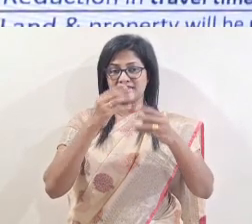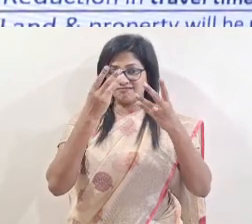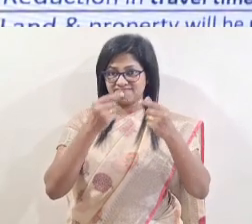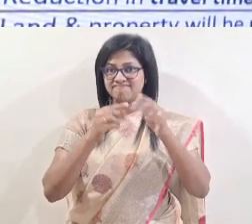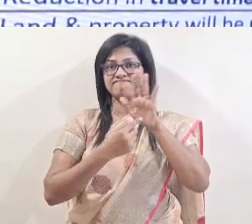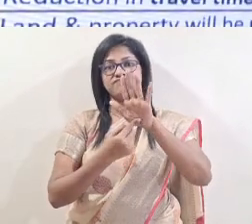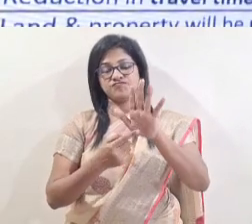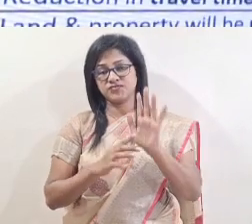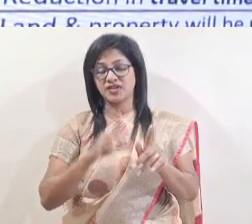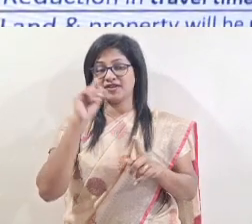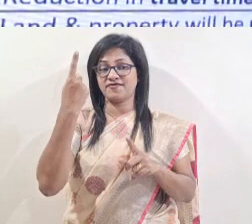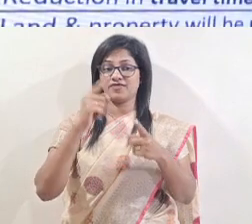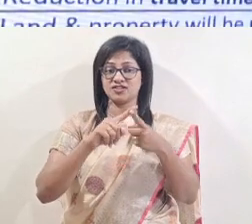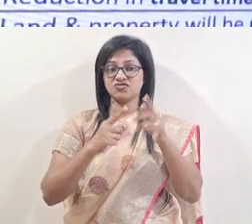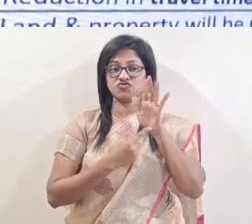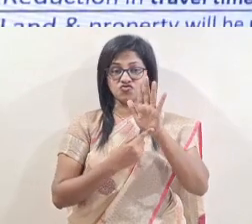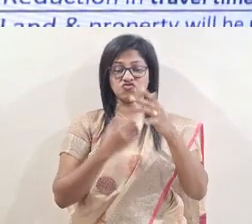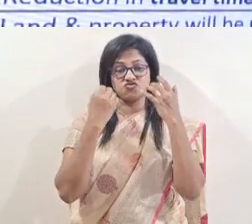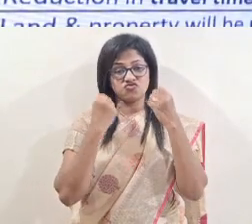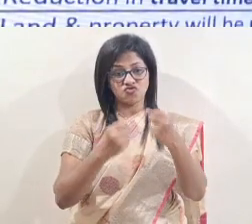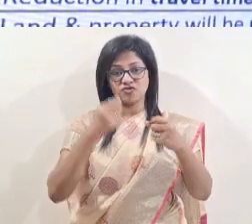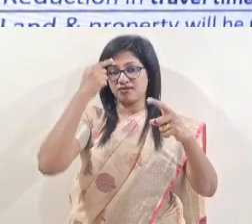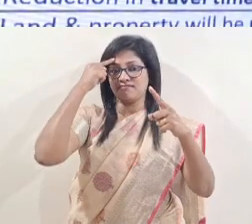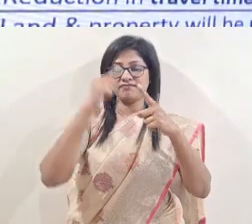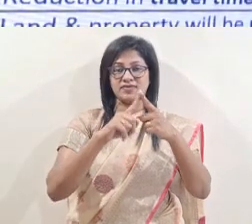number 1 represents strongly disagree to the